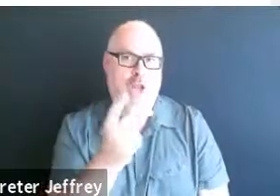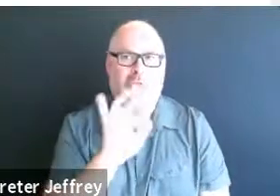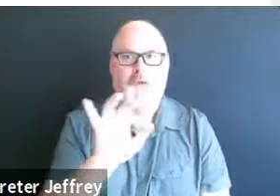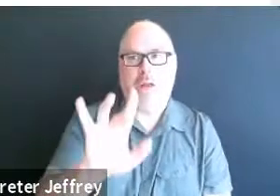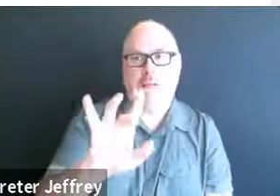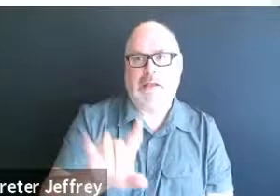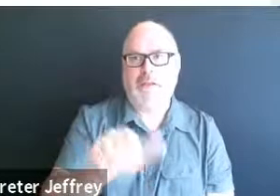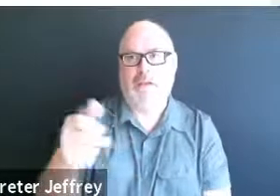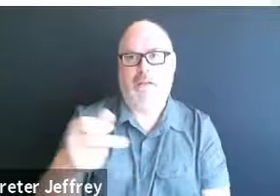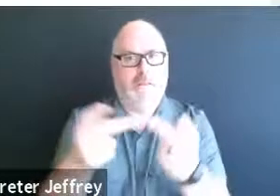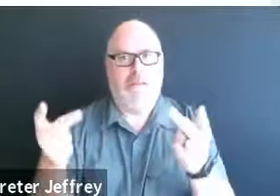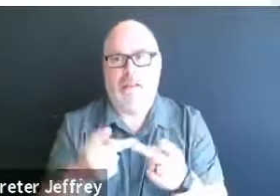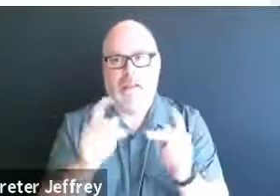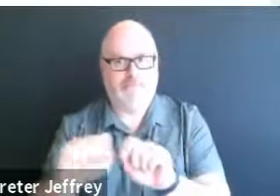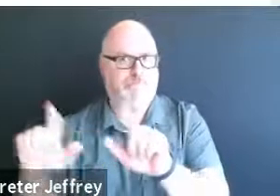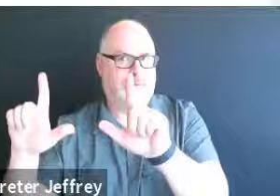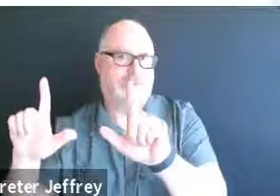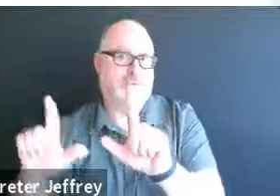somewhere else.